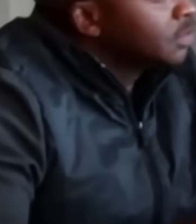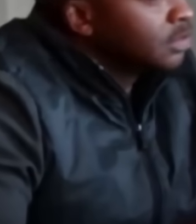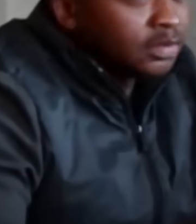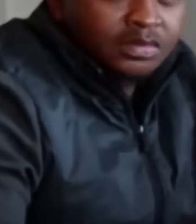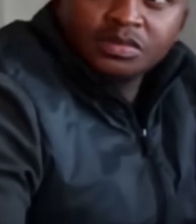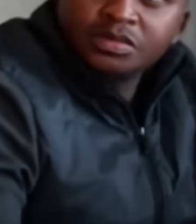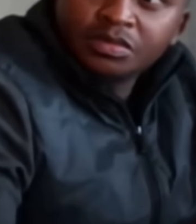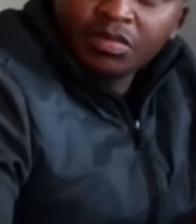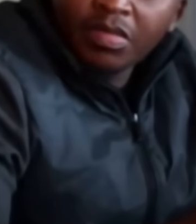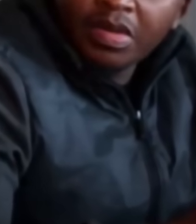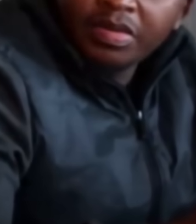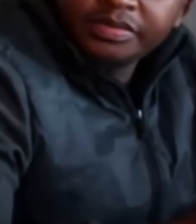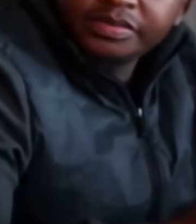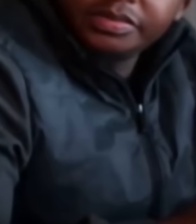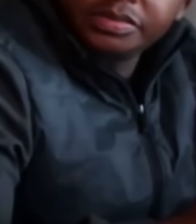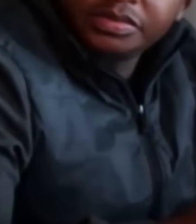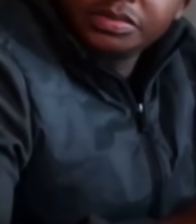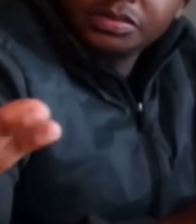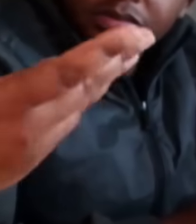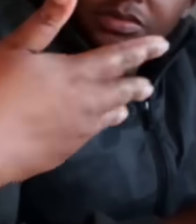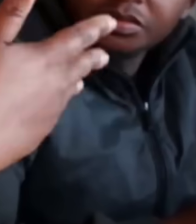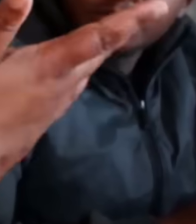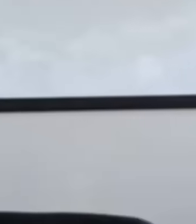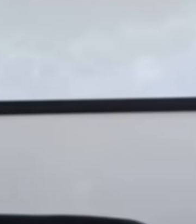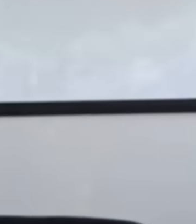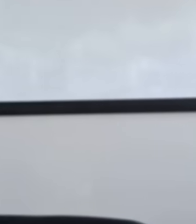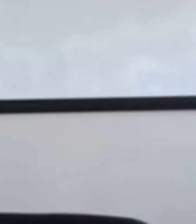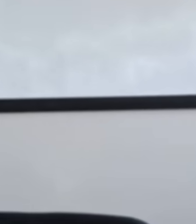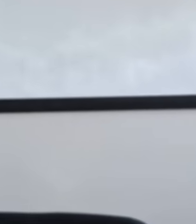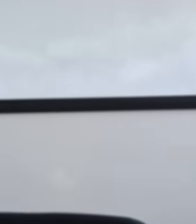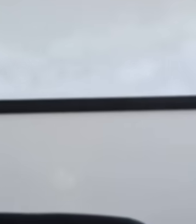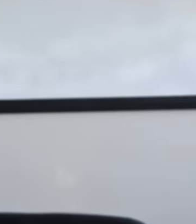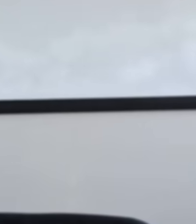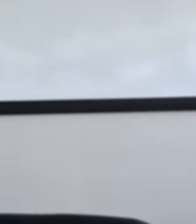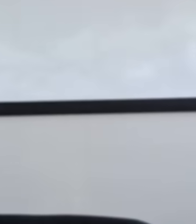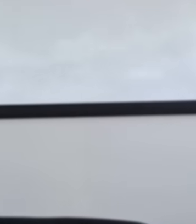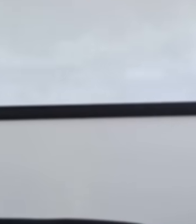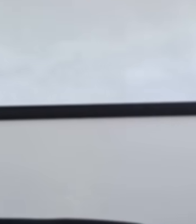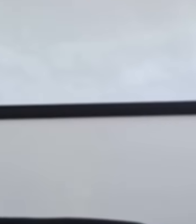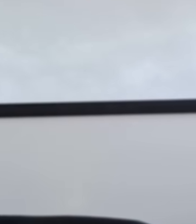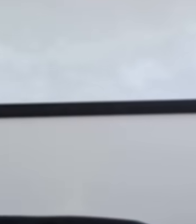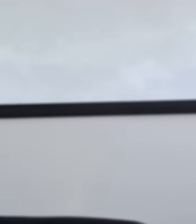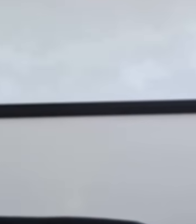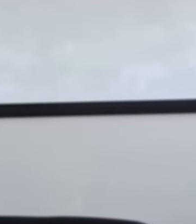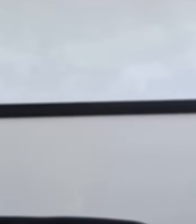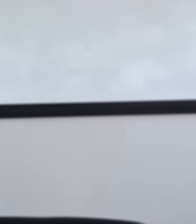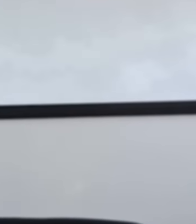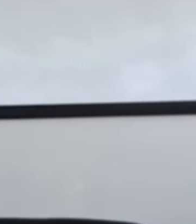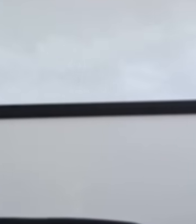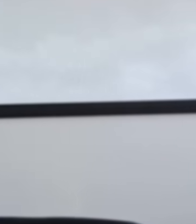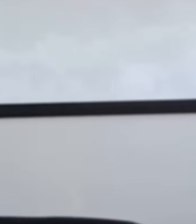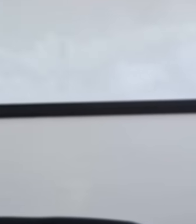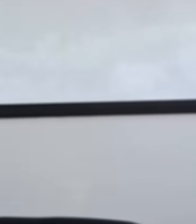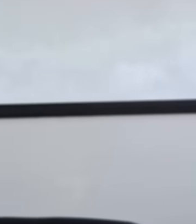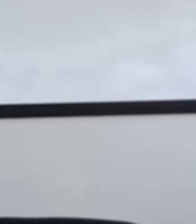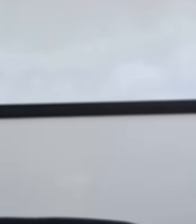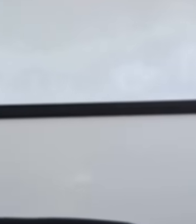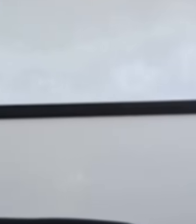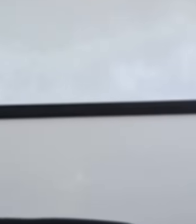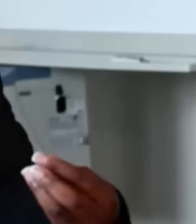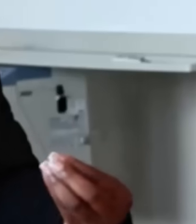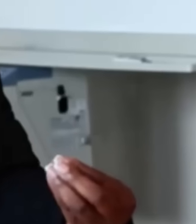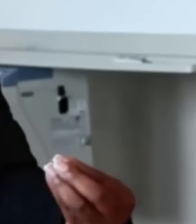From morning briefings to final script edits, they work behind the scenes, crafting stories that inform the nation, shaping